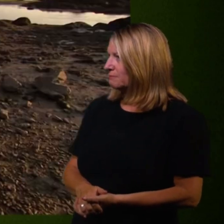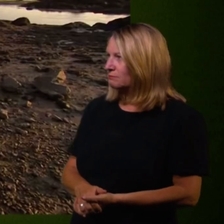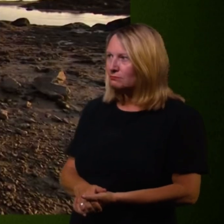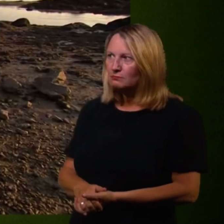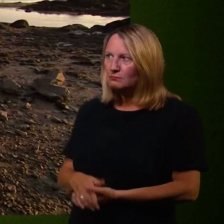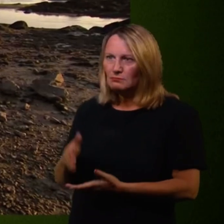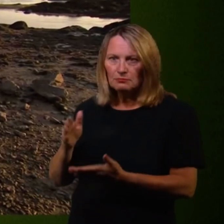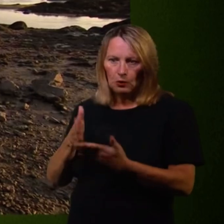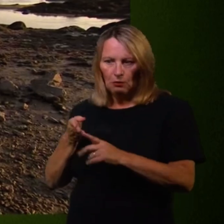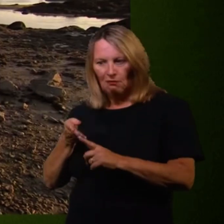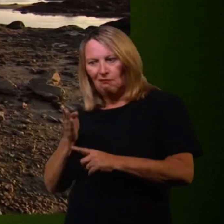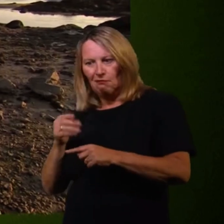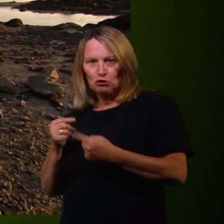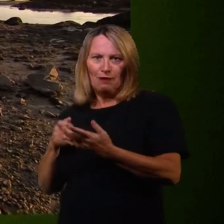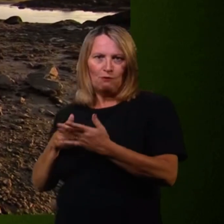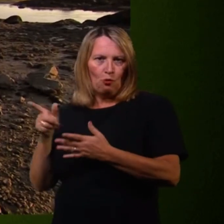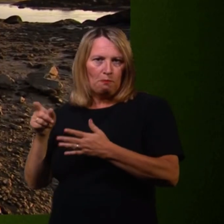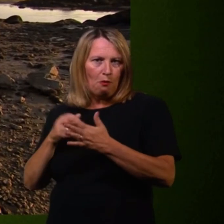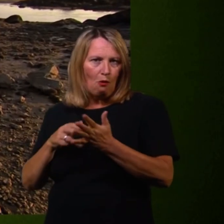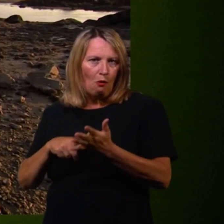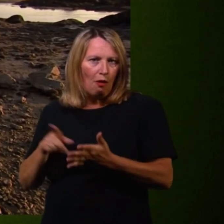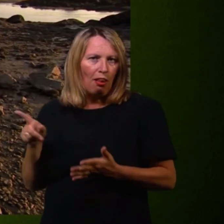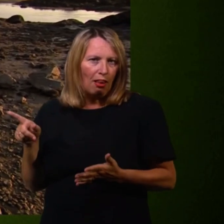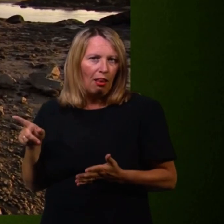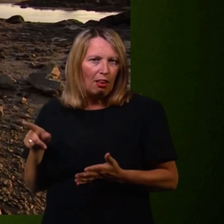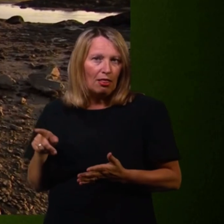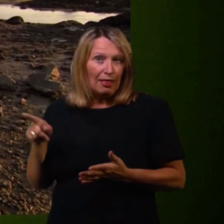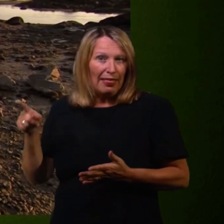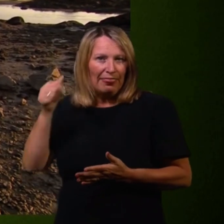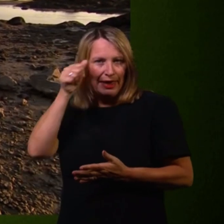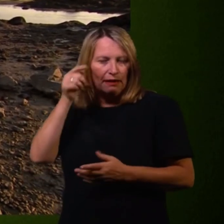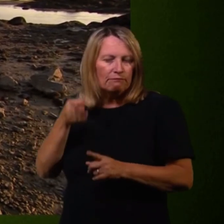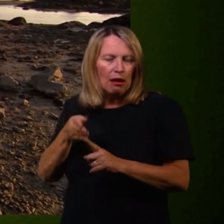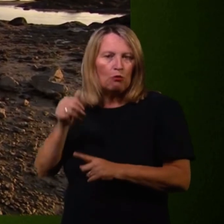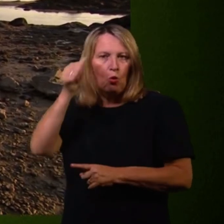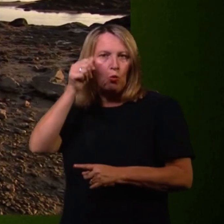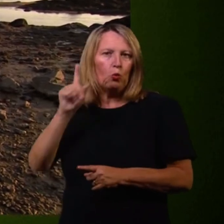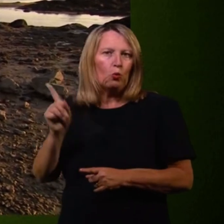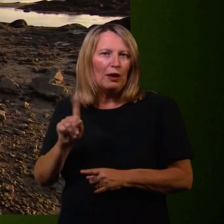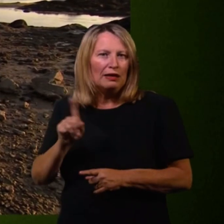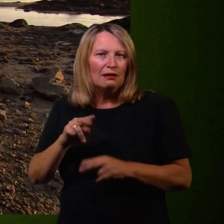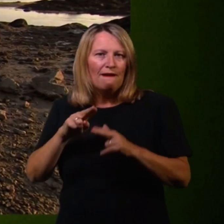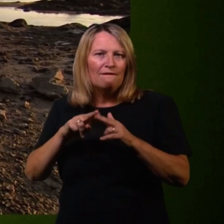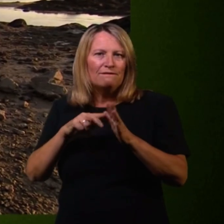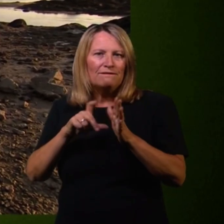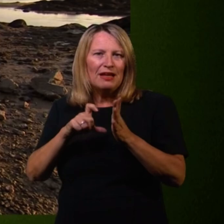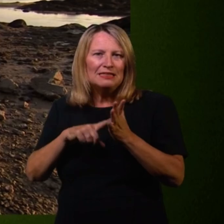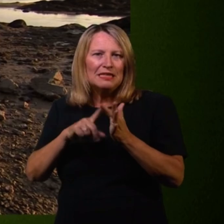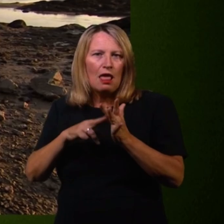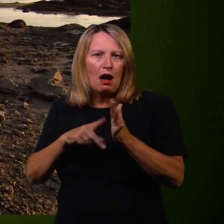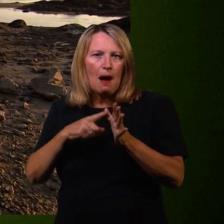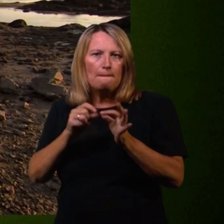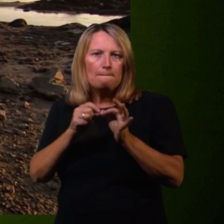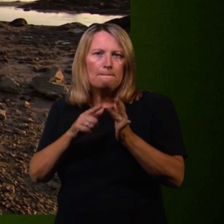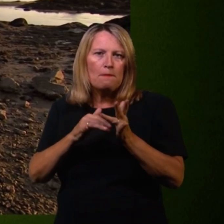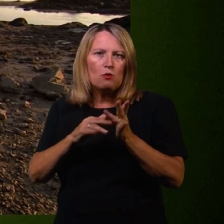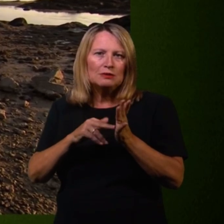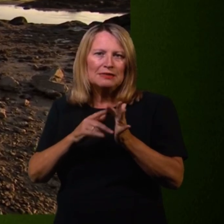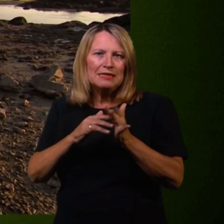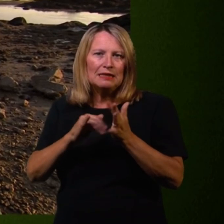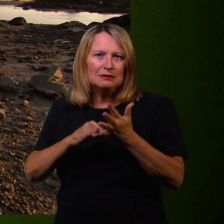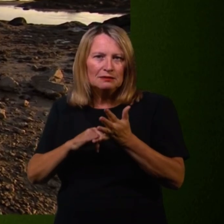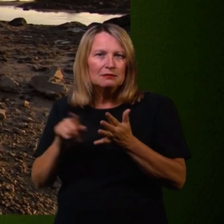Well, that was definitely an ID challenge for Paul, but he thinks that what we found there was a Phaseolina